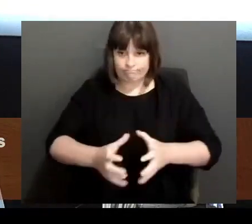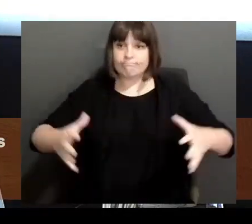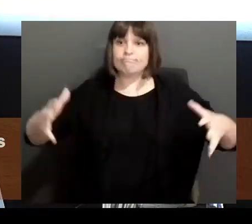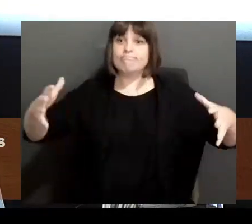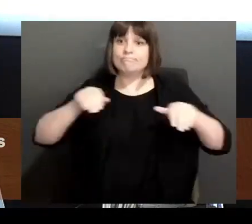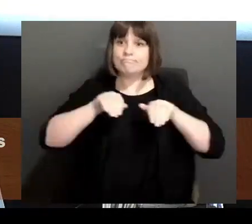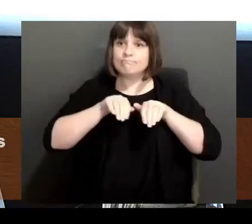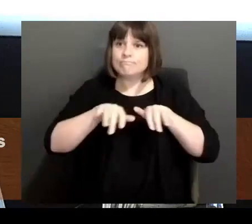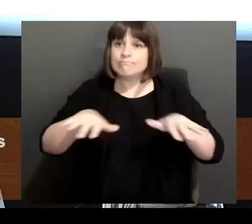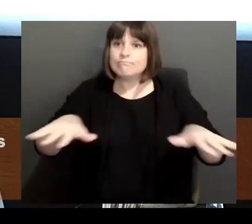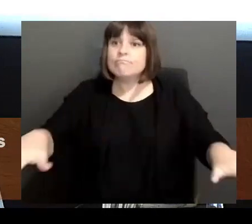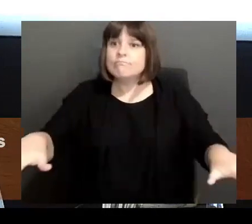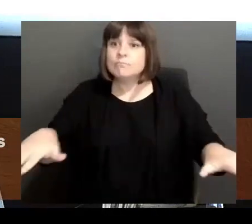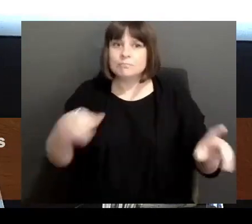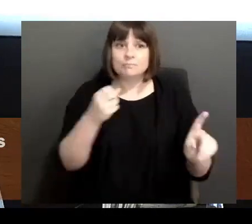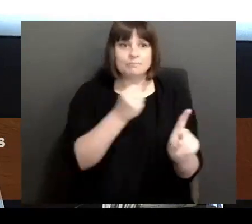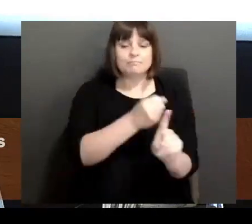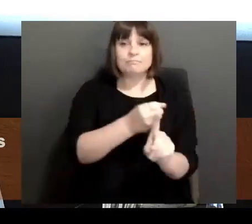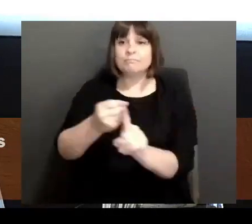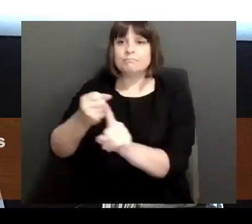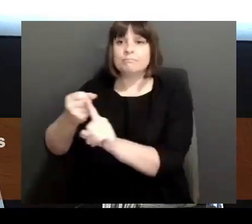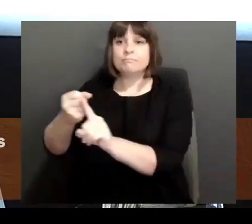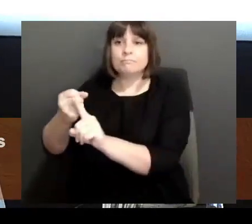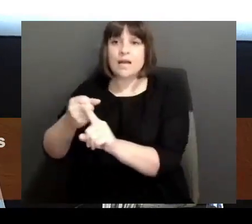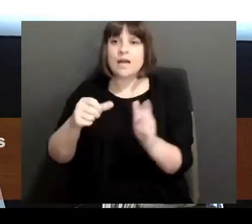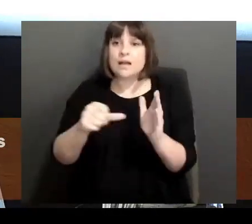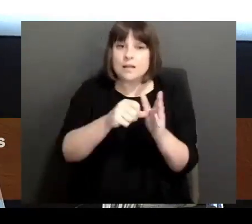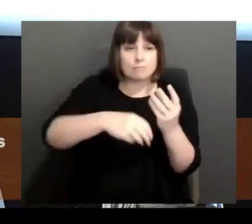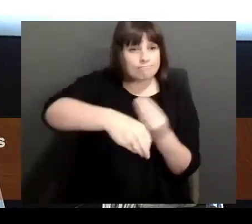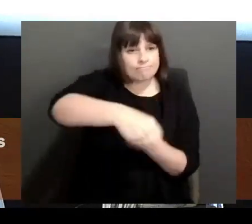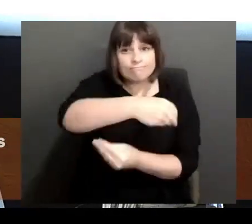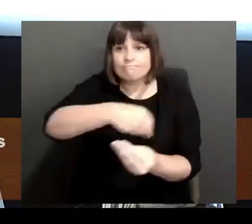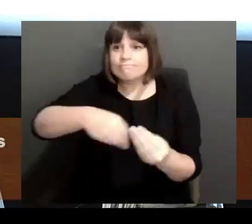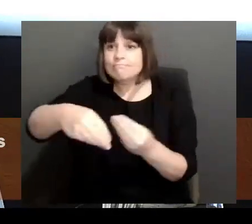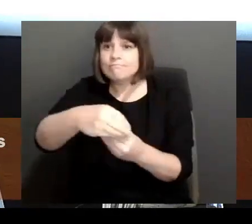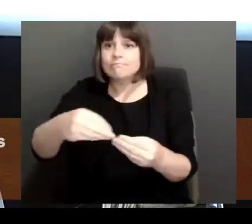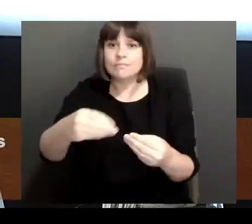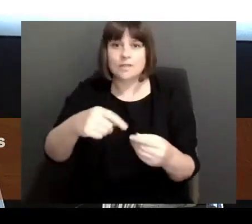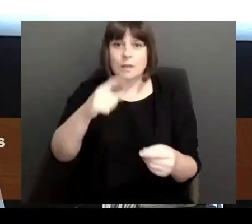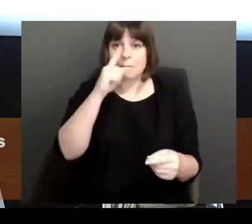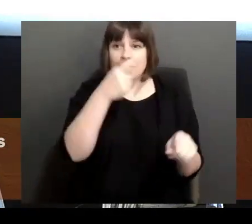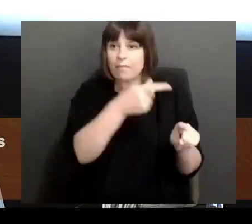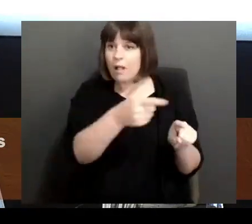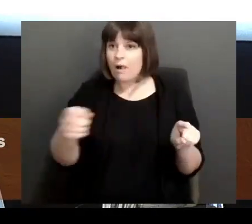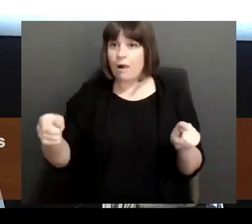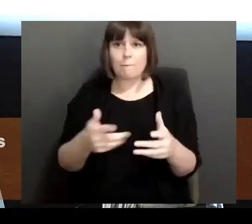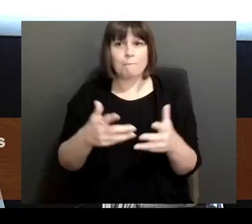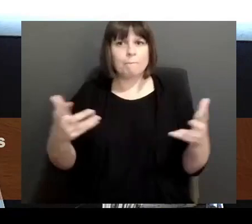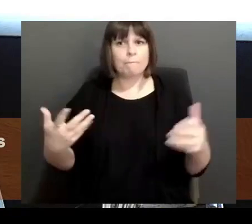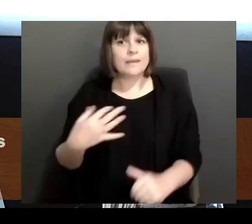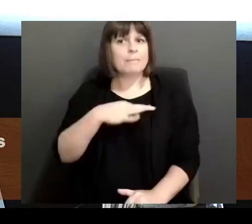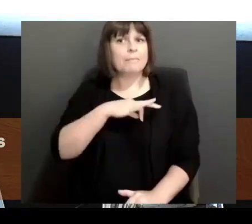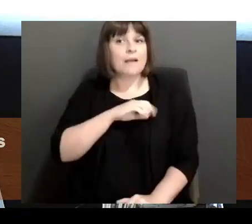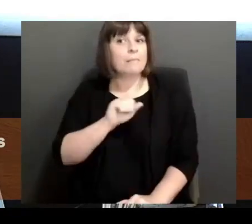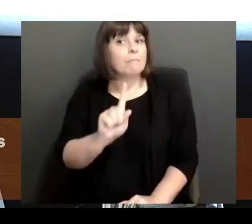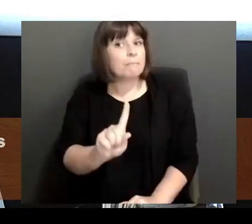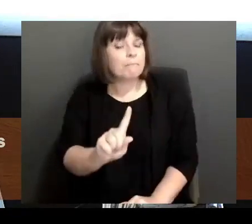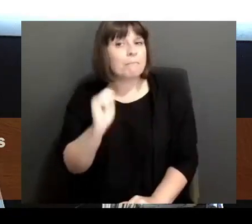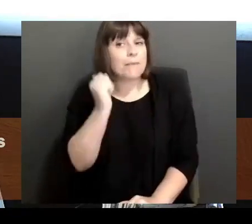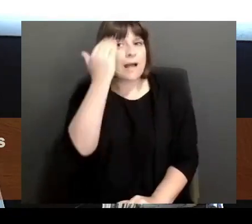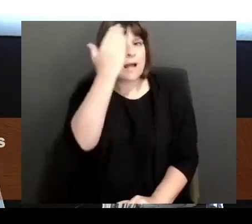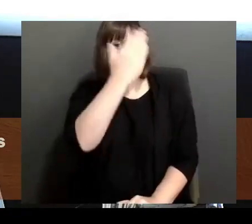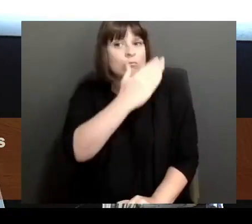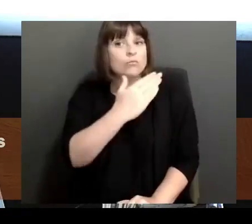that all people benefited from at the time, but certainly traditional owners were not